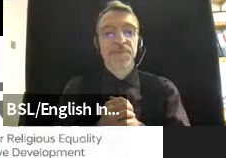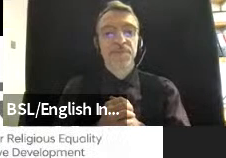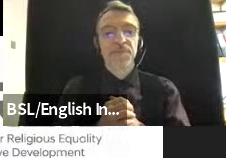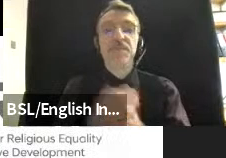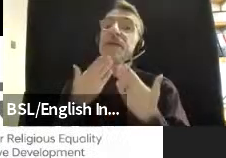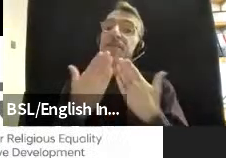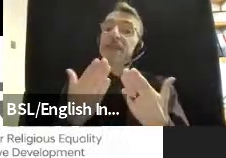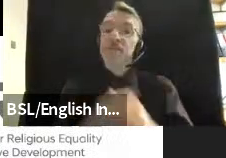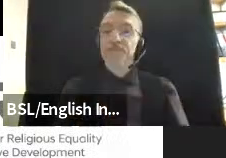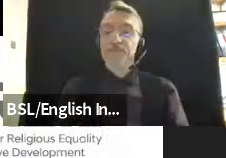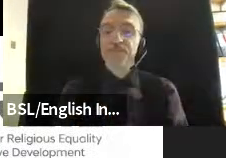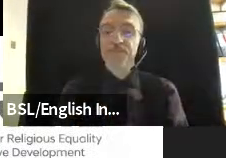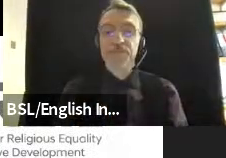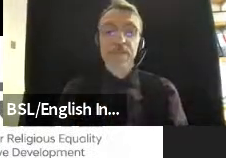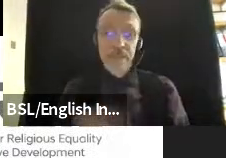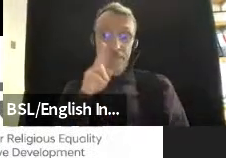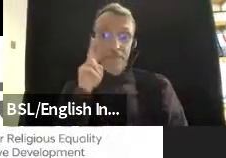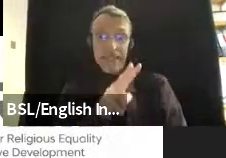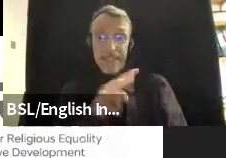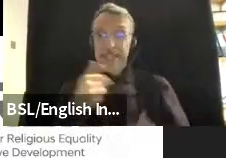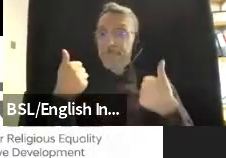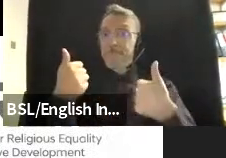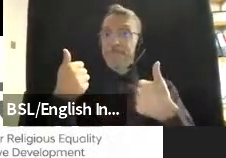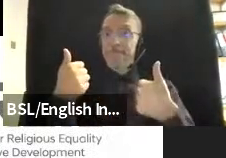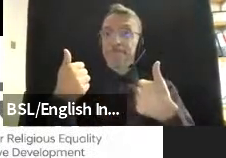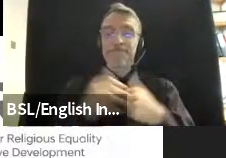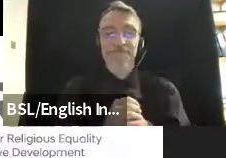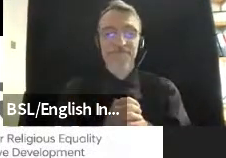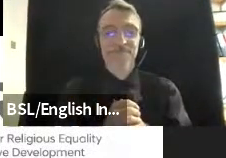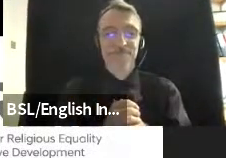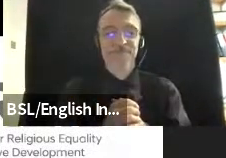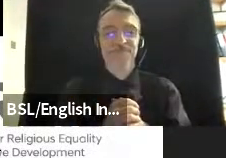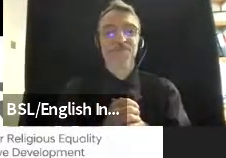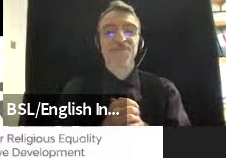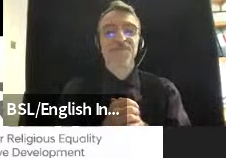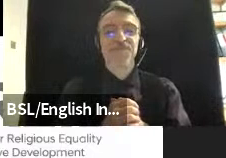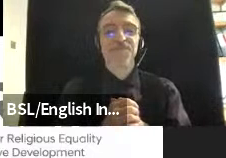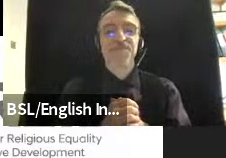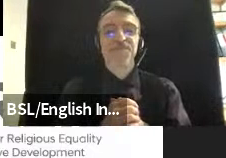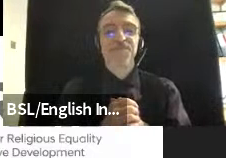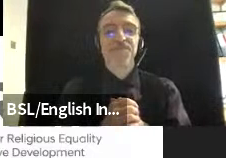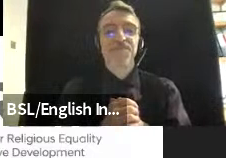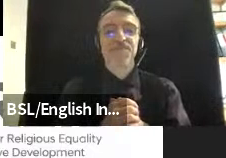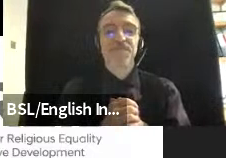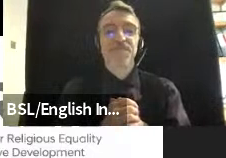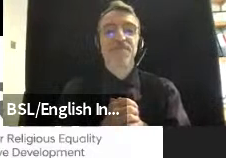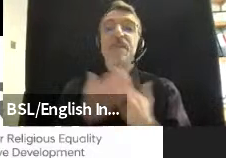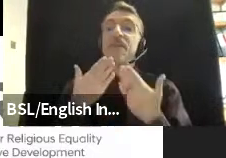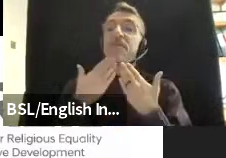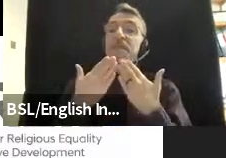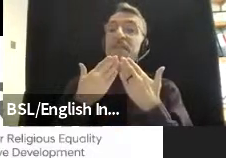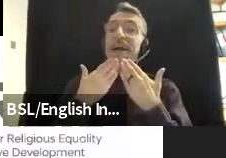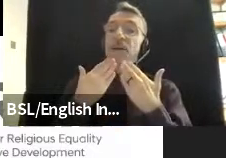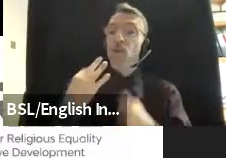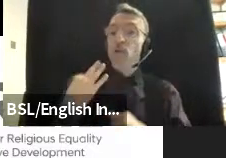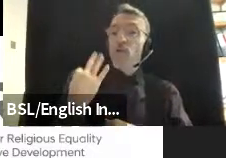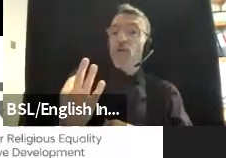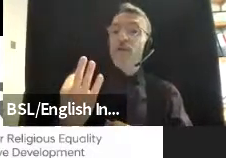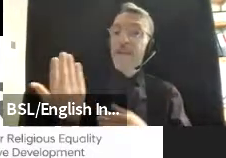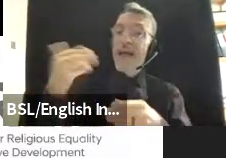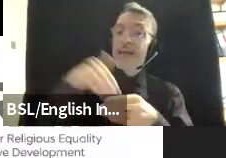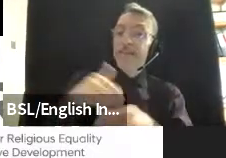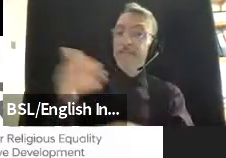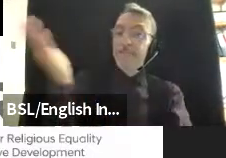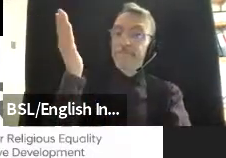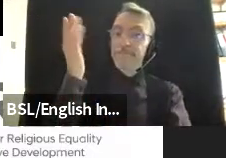Thank you. Can you see my slides? Yeah. Yes. Yeah. Thank you very much for having me today, and I'm